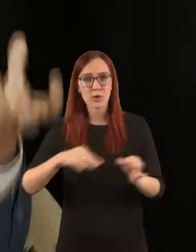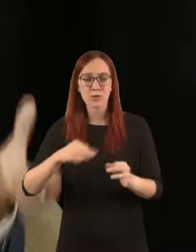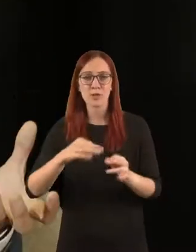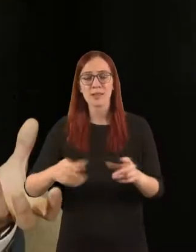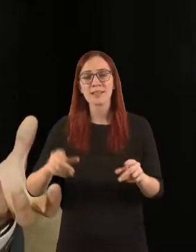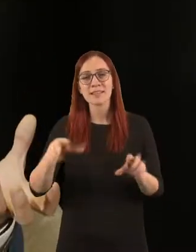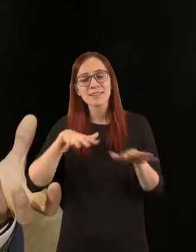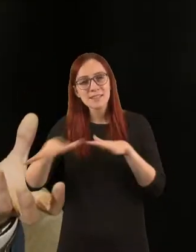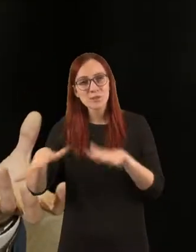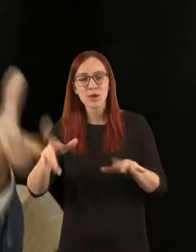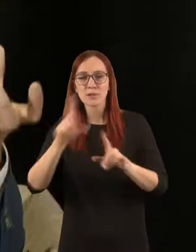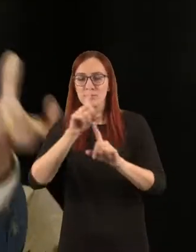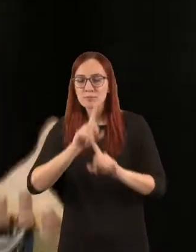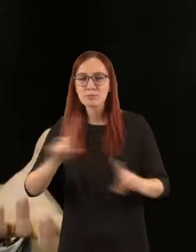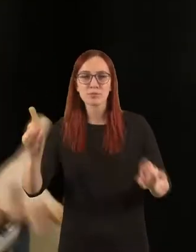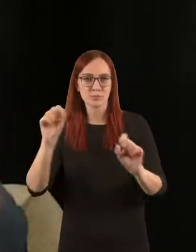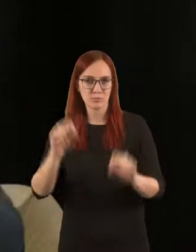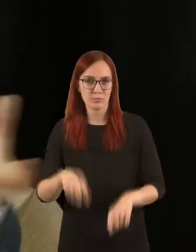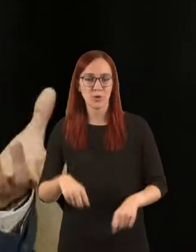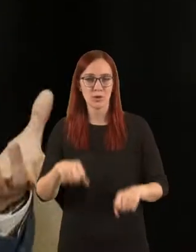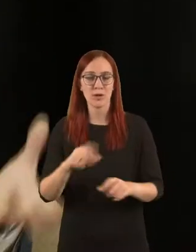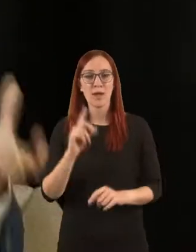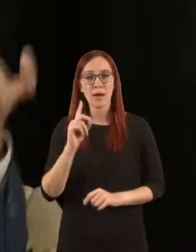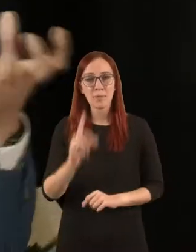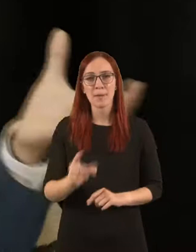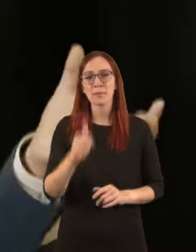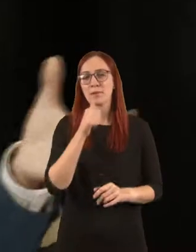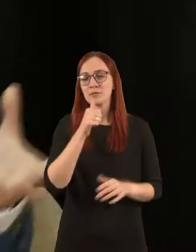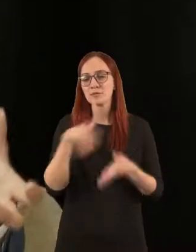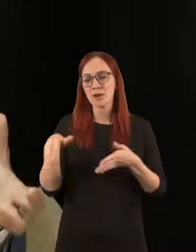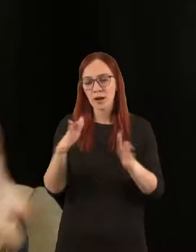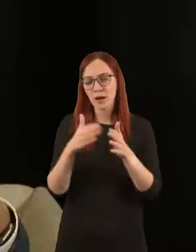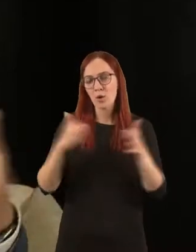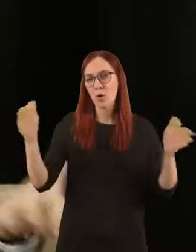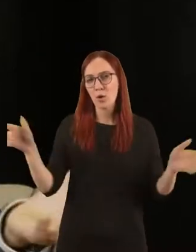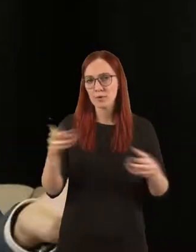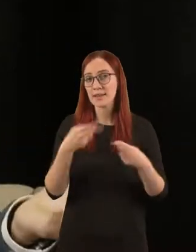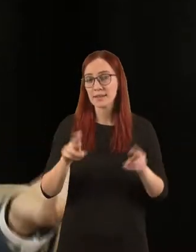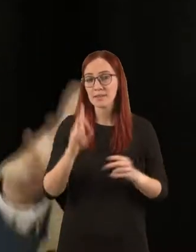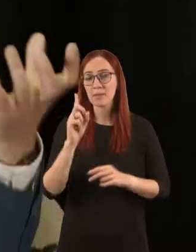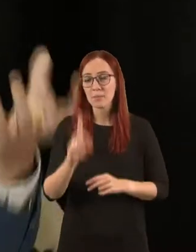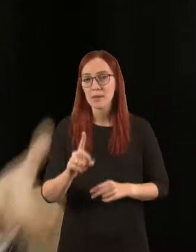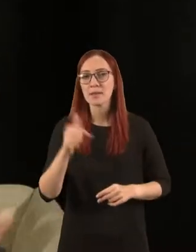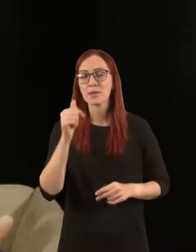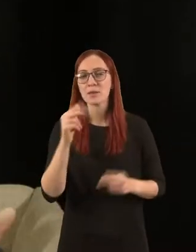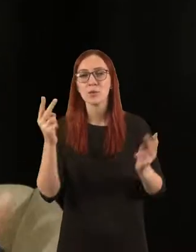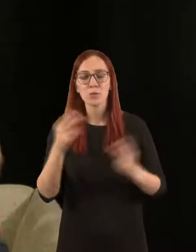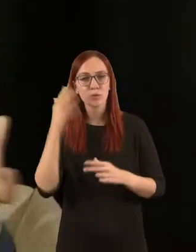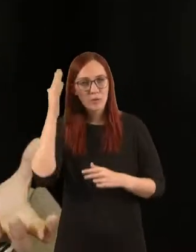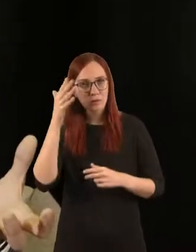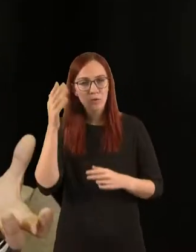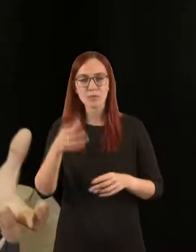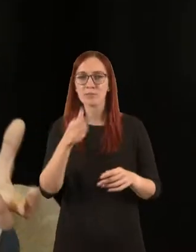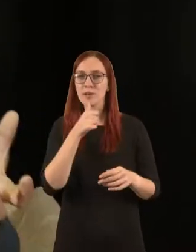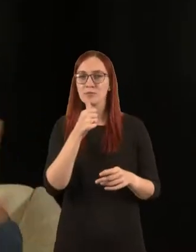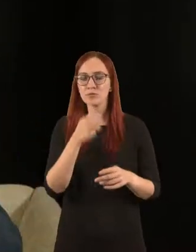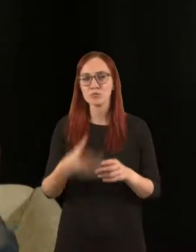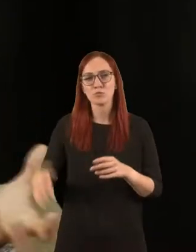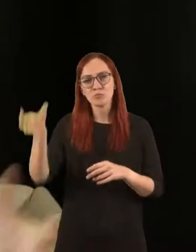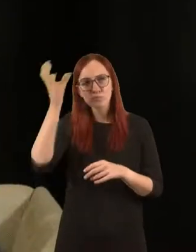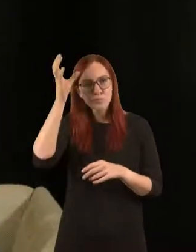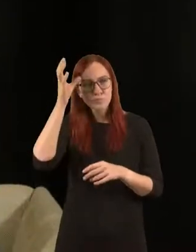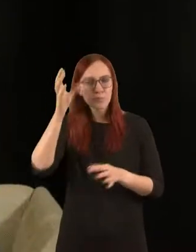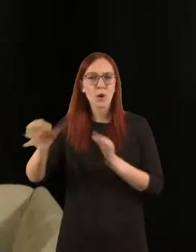the Swedish example. Every situation is unique. We need to look at some basic